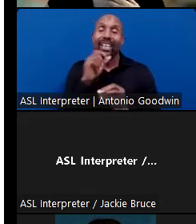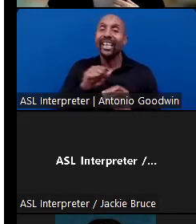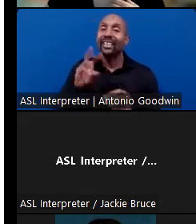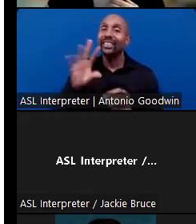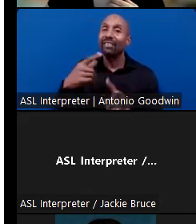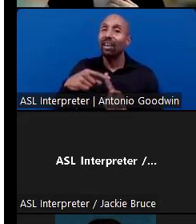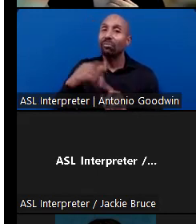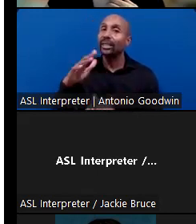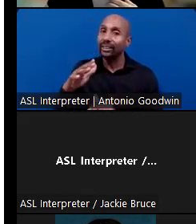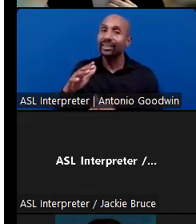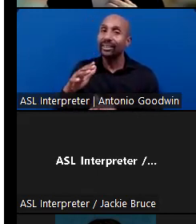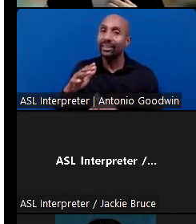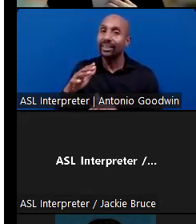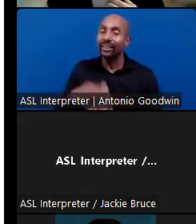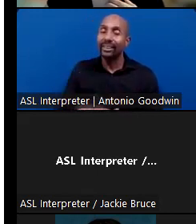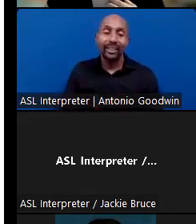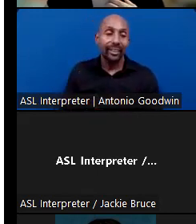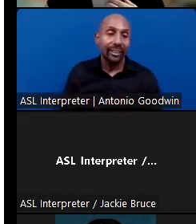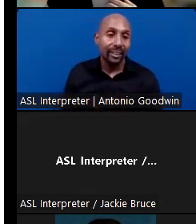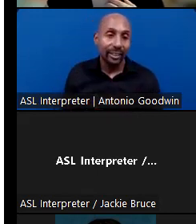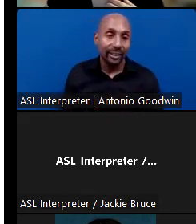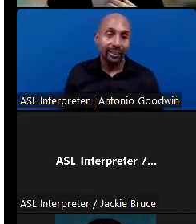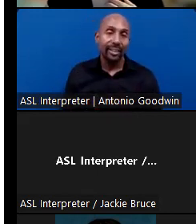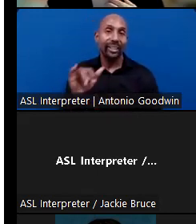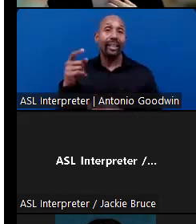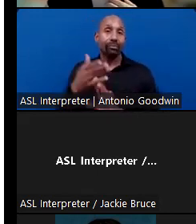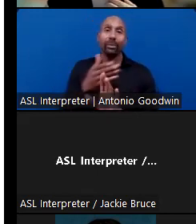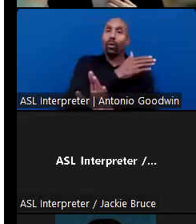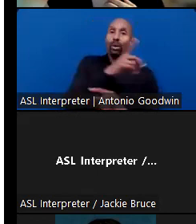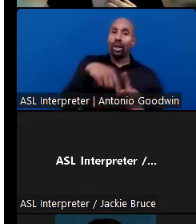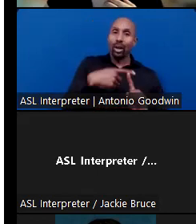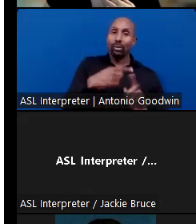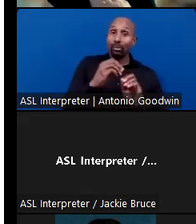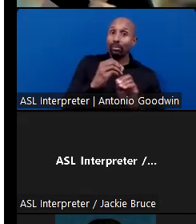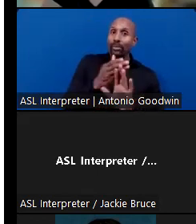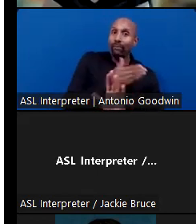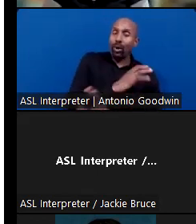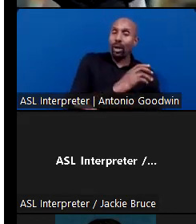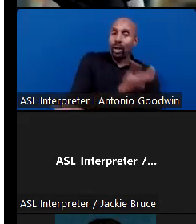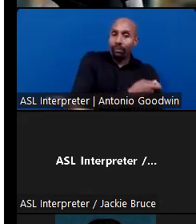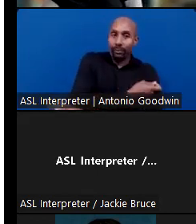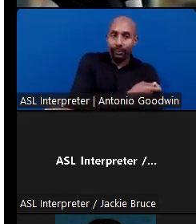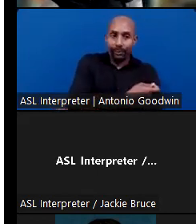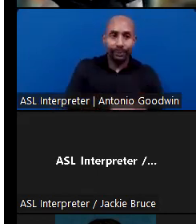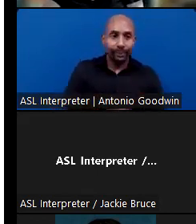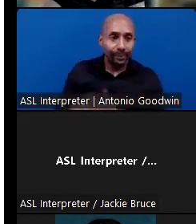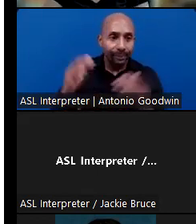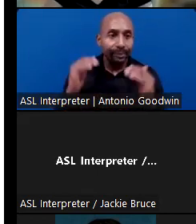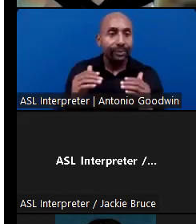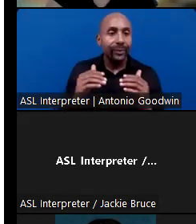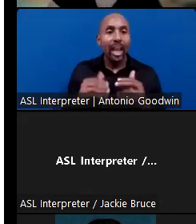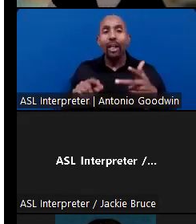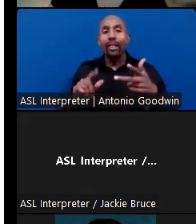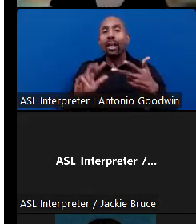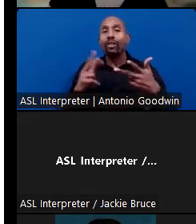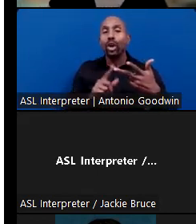Emergency department visits and admissions for COVID-like illnesses are also